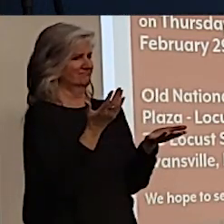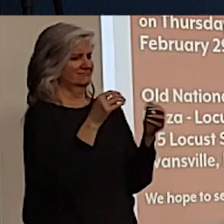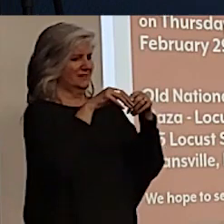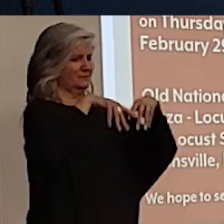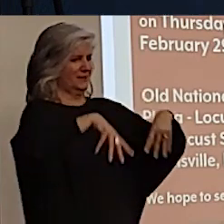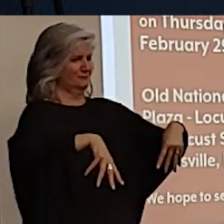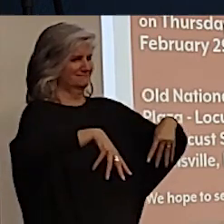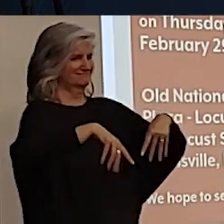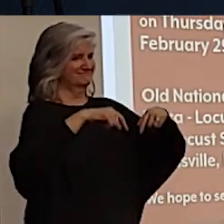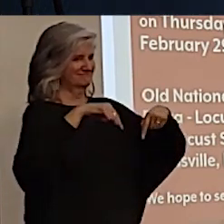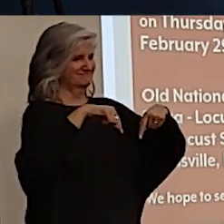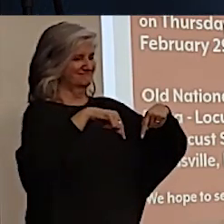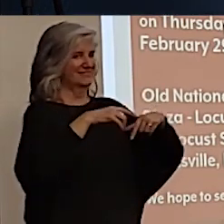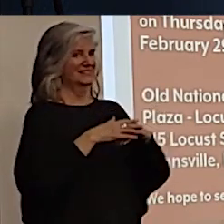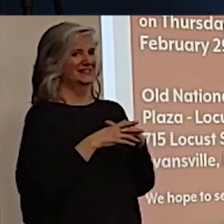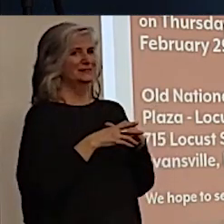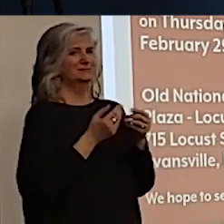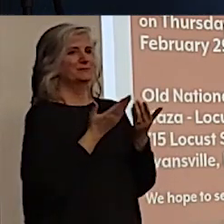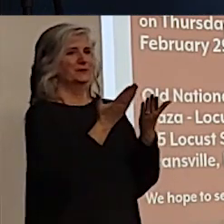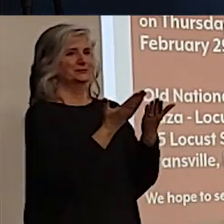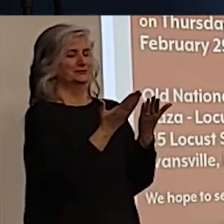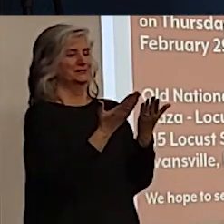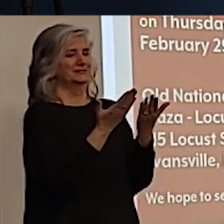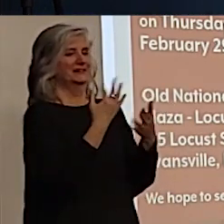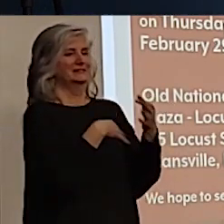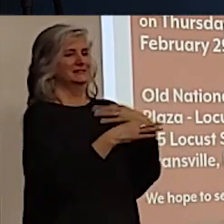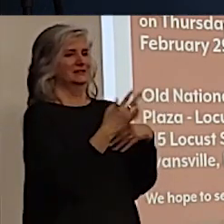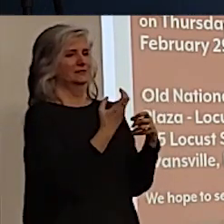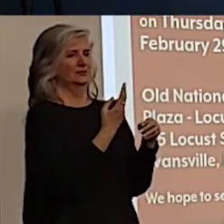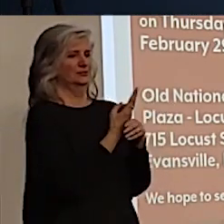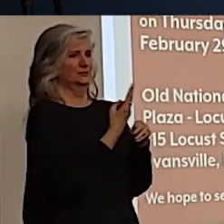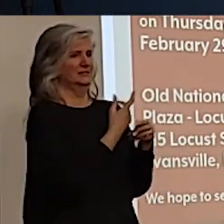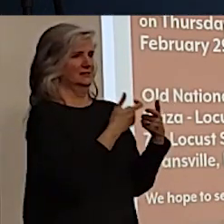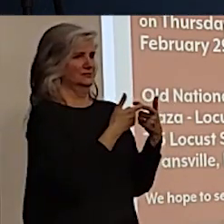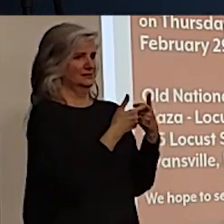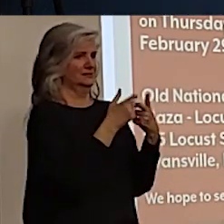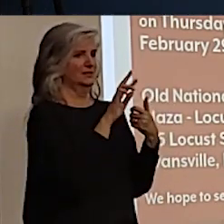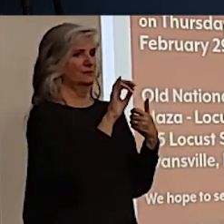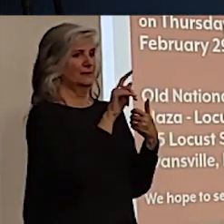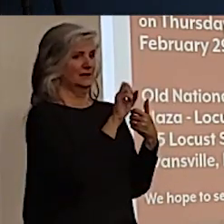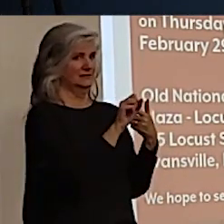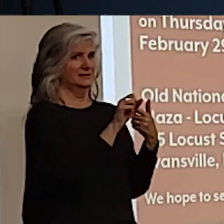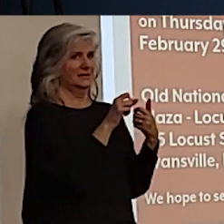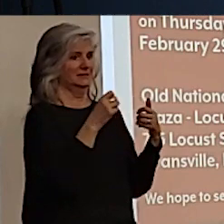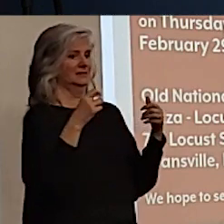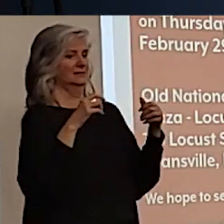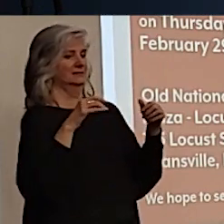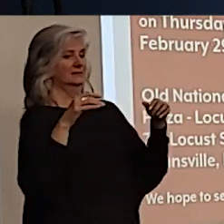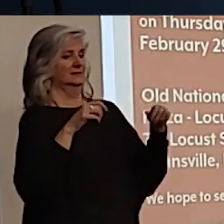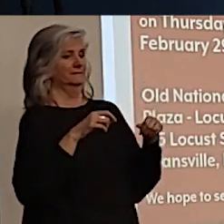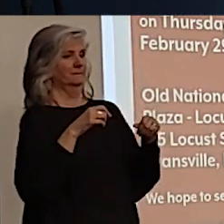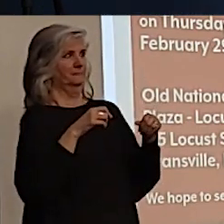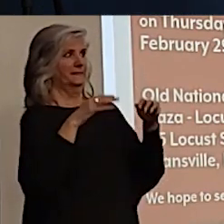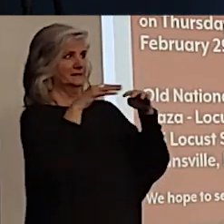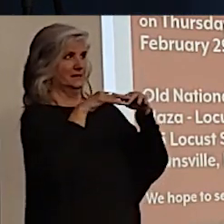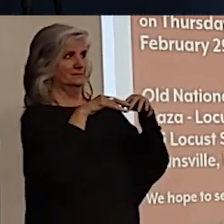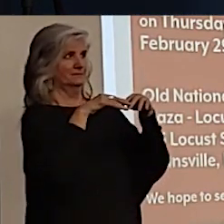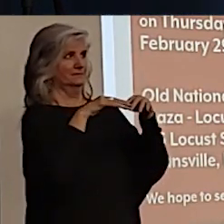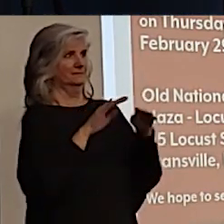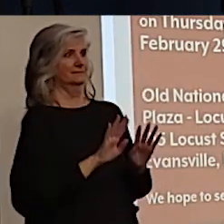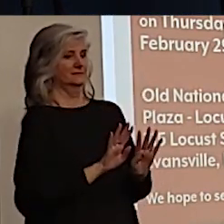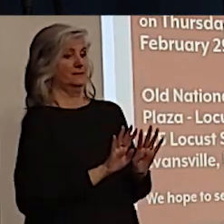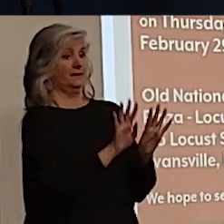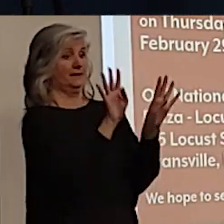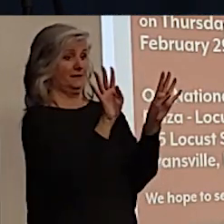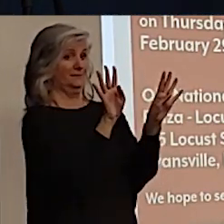development proposal versus using utility rates in such a way, in a top-up approach, a grassroots approach, by putting more